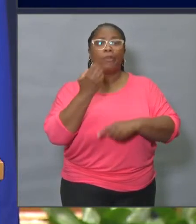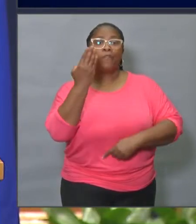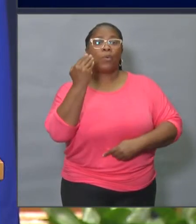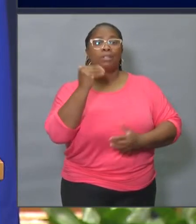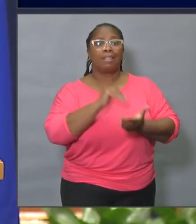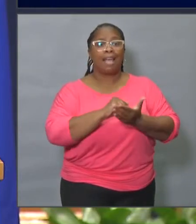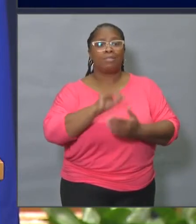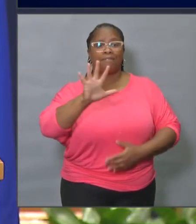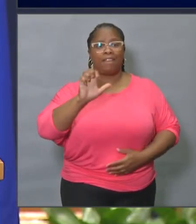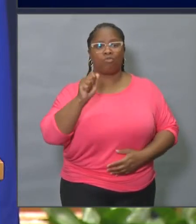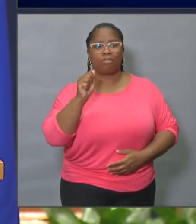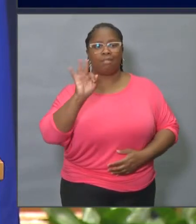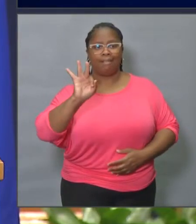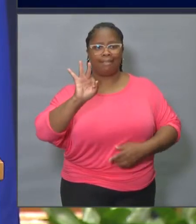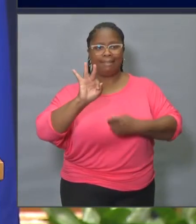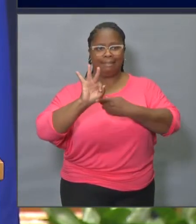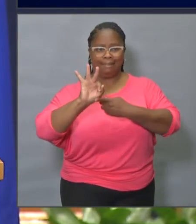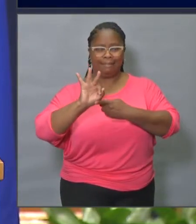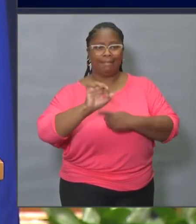14,519, and this includes